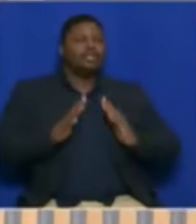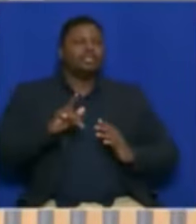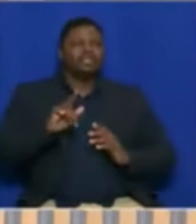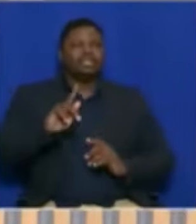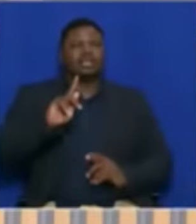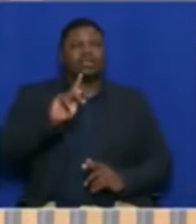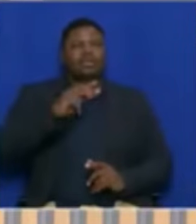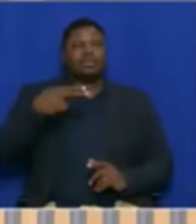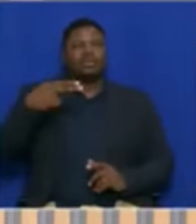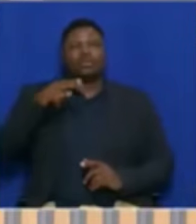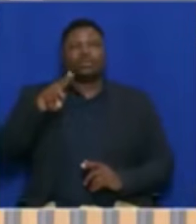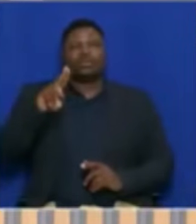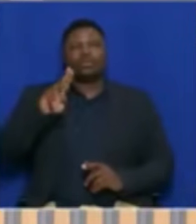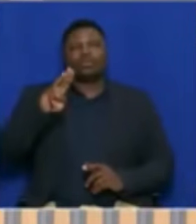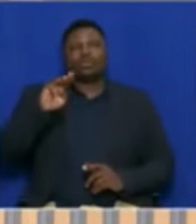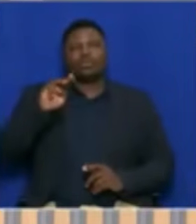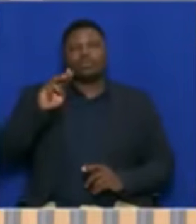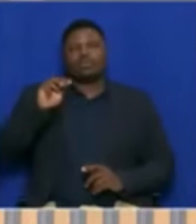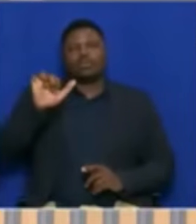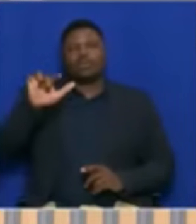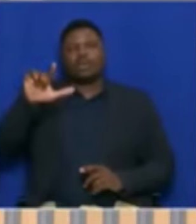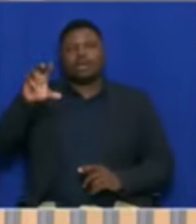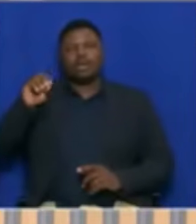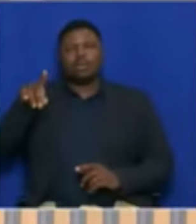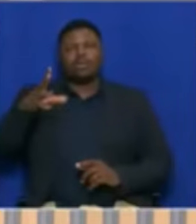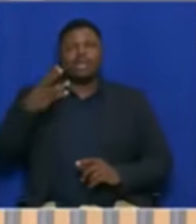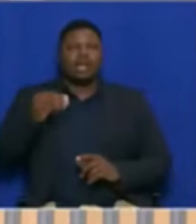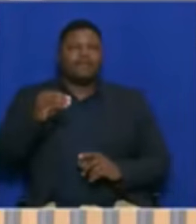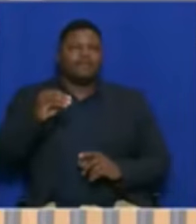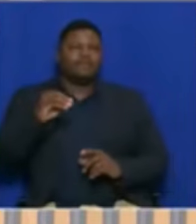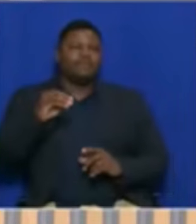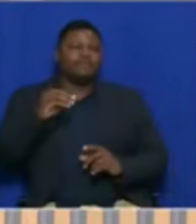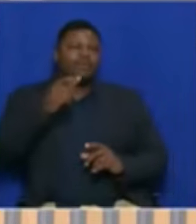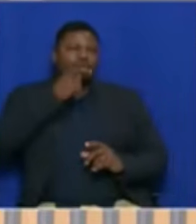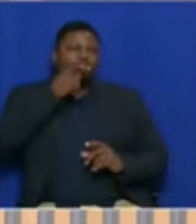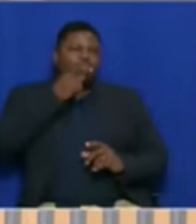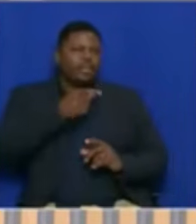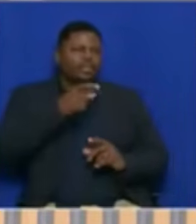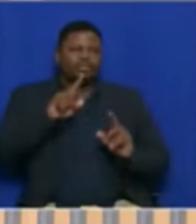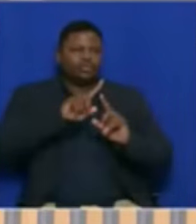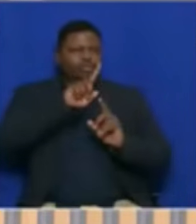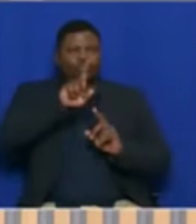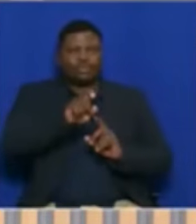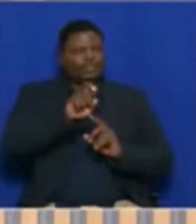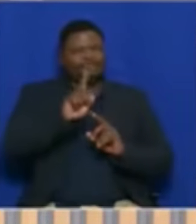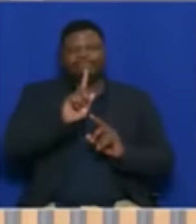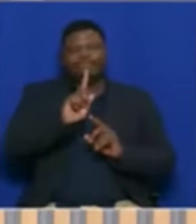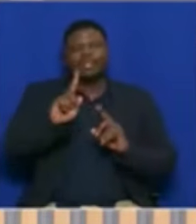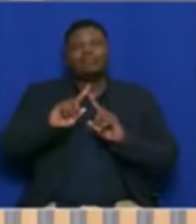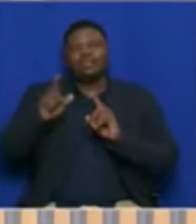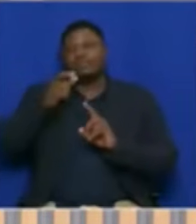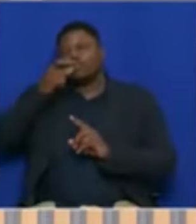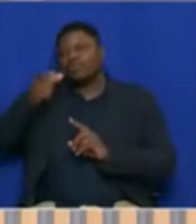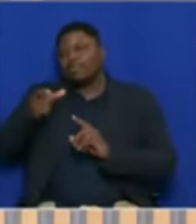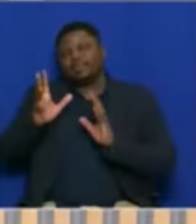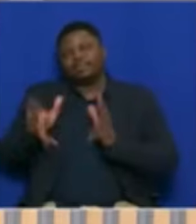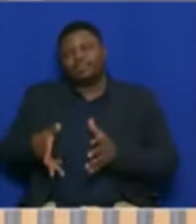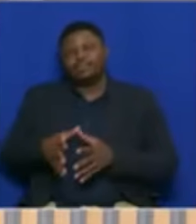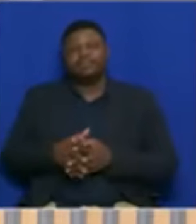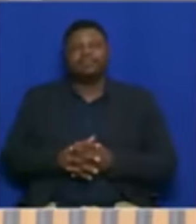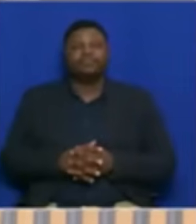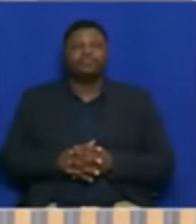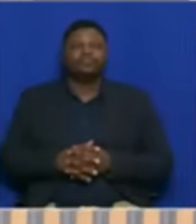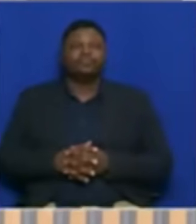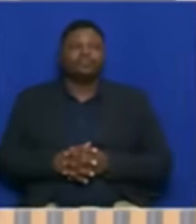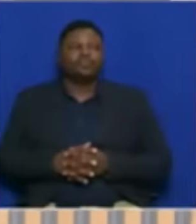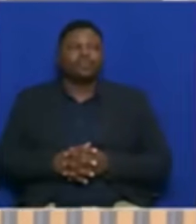It's more a comment than a question, yeah. Colonel. Just a quick point. It is the transcript in this commission that